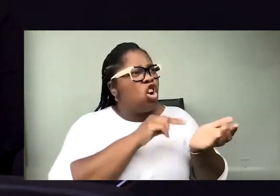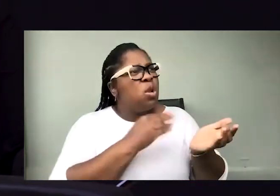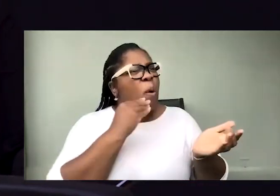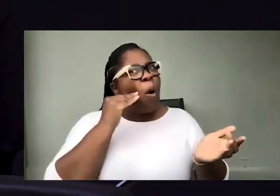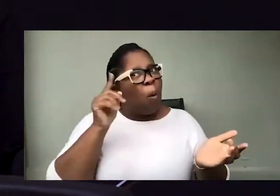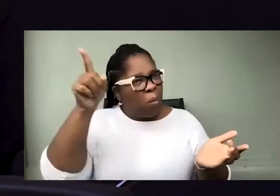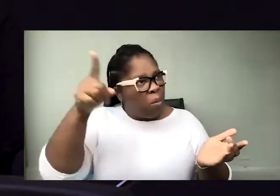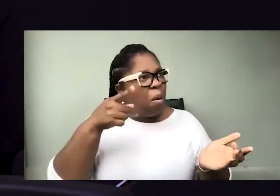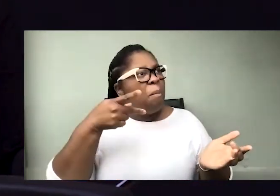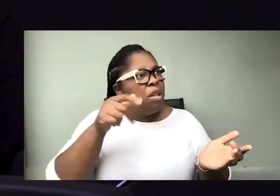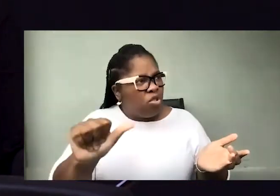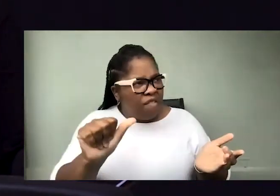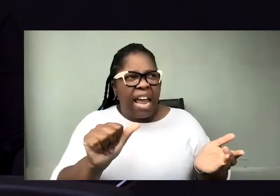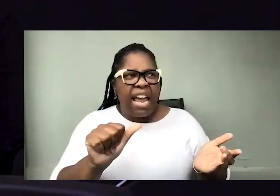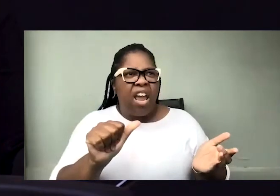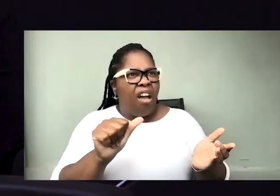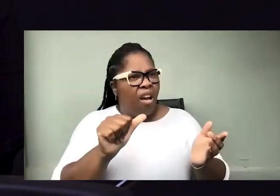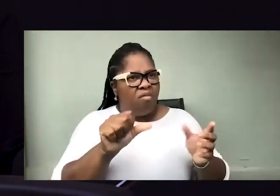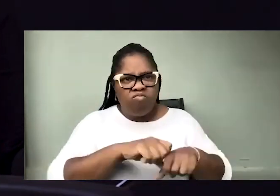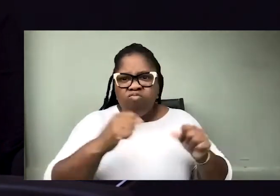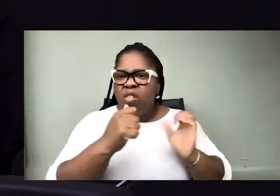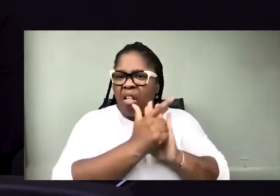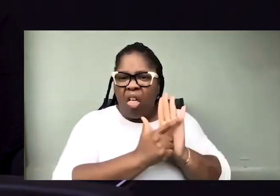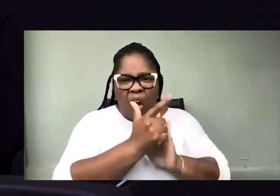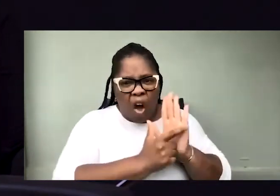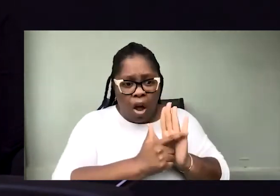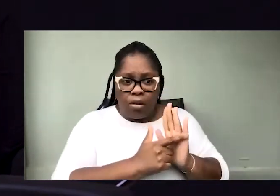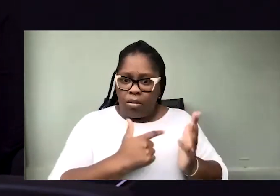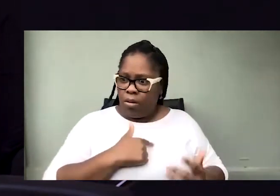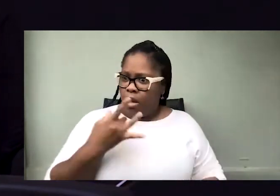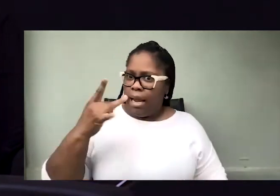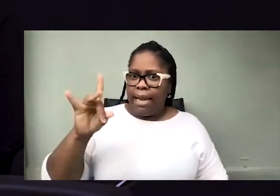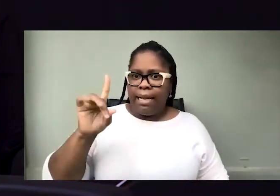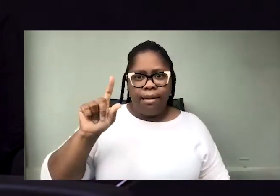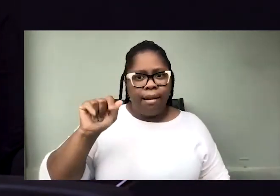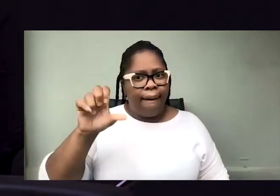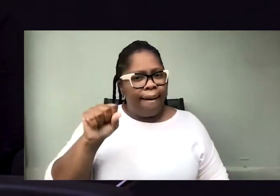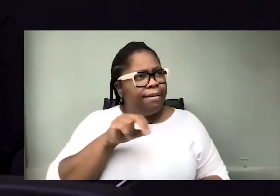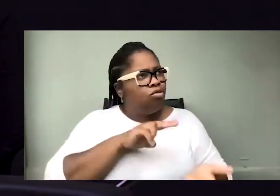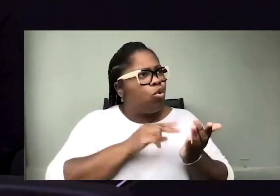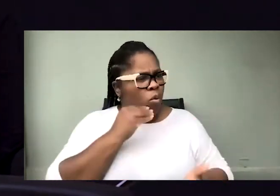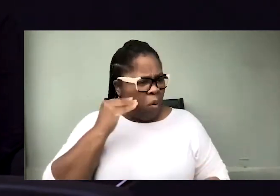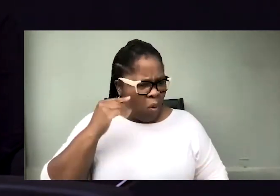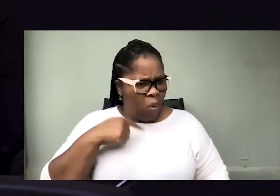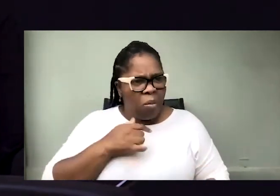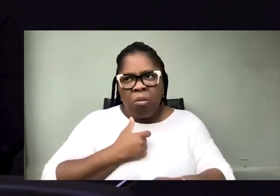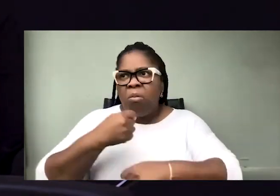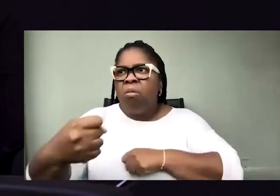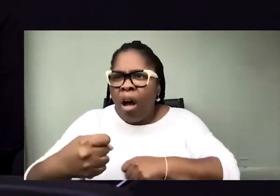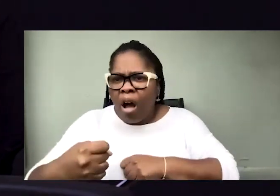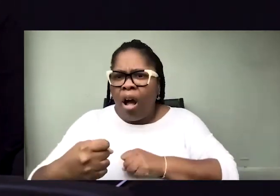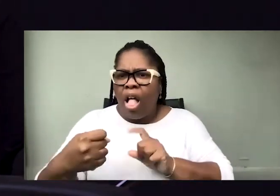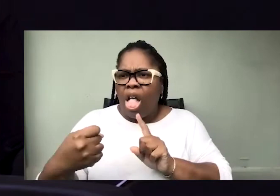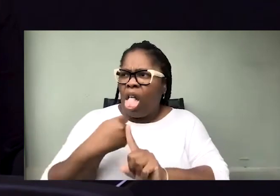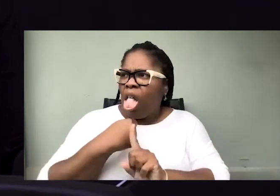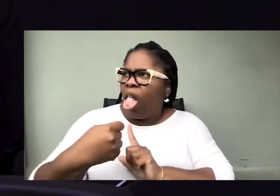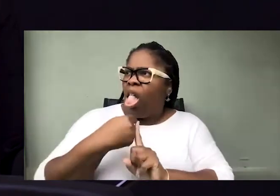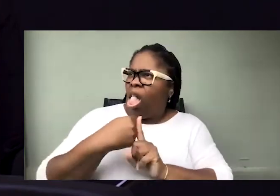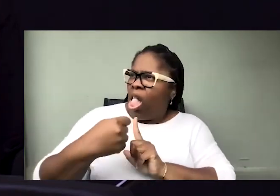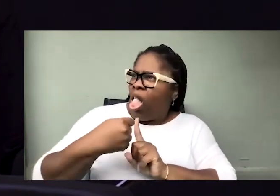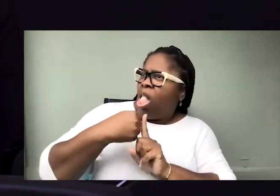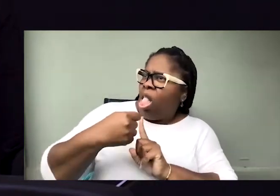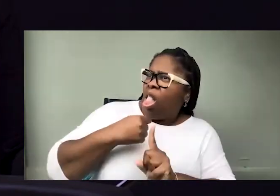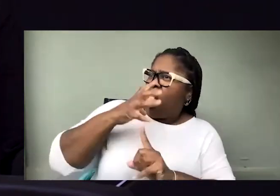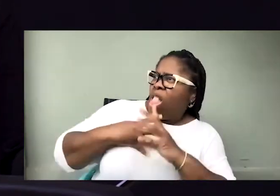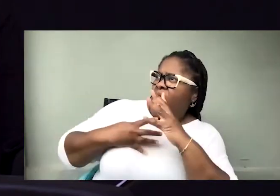Pennsylvania under violation. We got tons of them. I spent 18 days in a nursing home, totally abused. And all